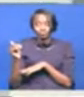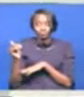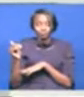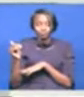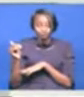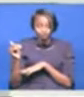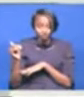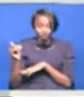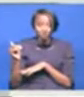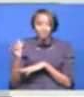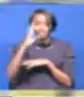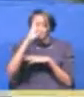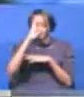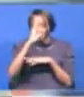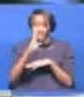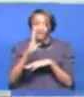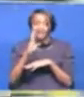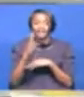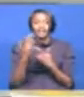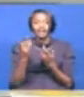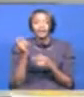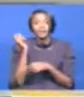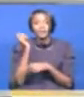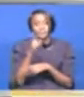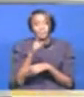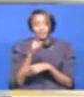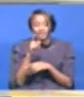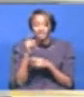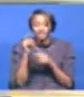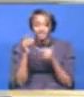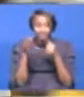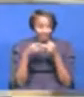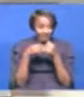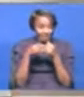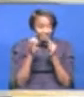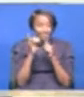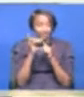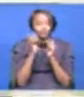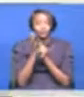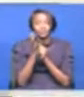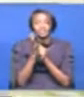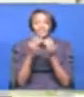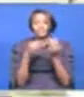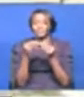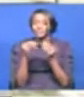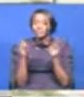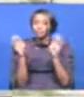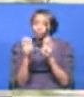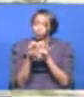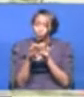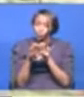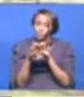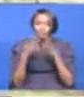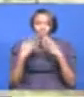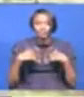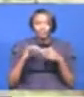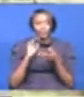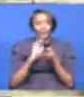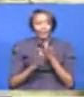And Sunday, August 14th, 2022 was the same. Business premises remained closed. The streets empty with only a few